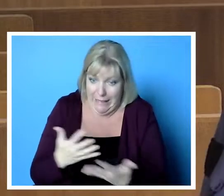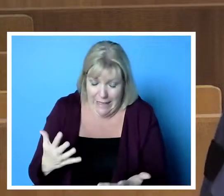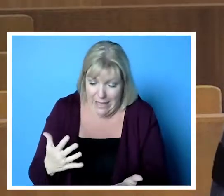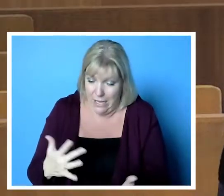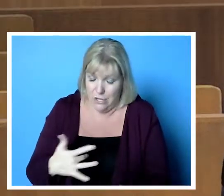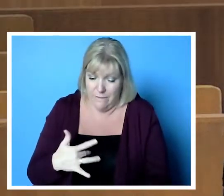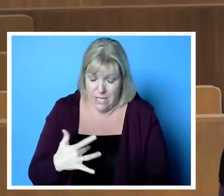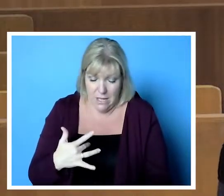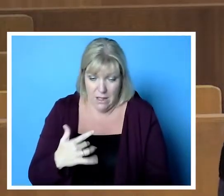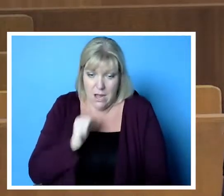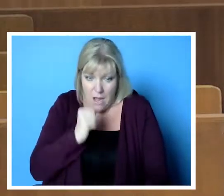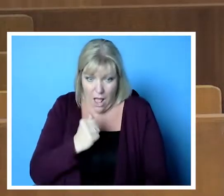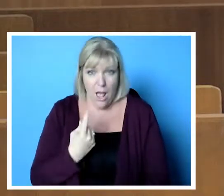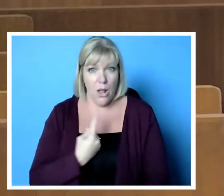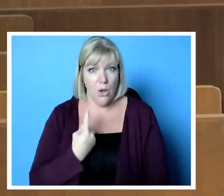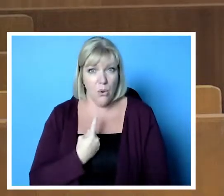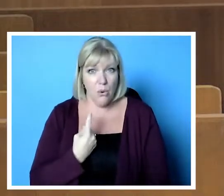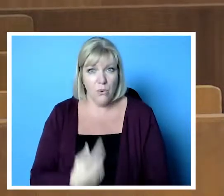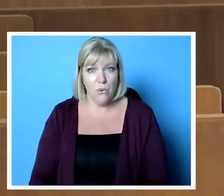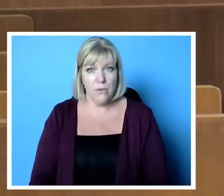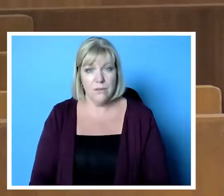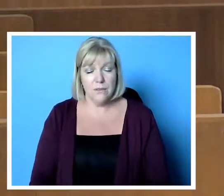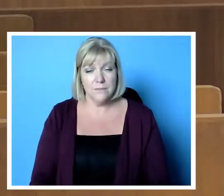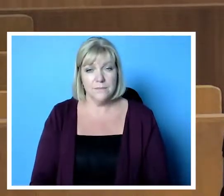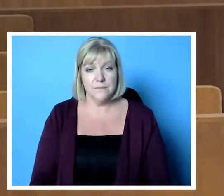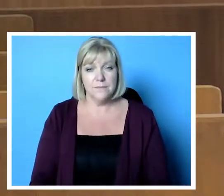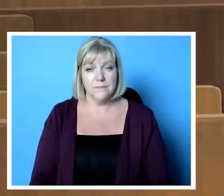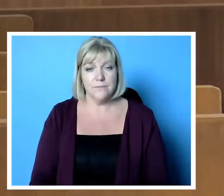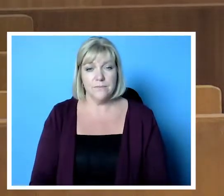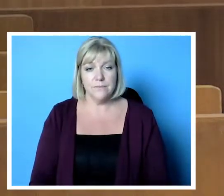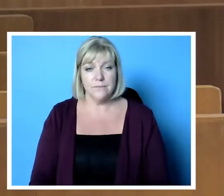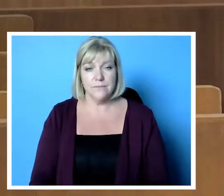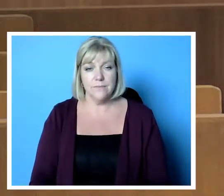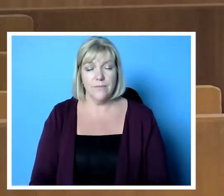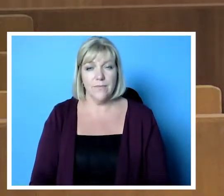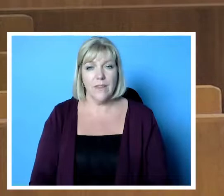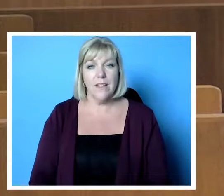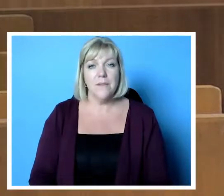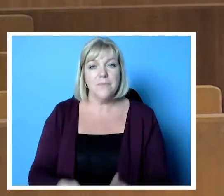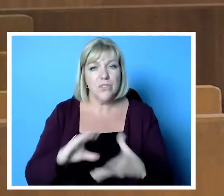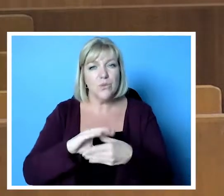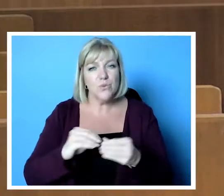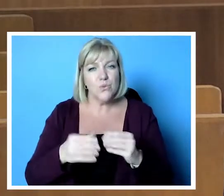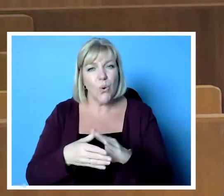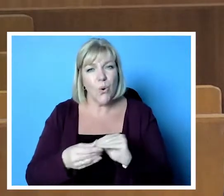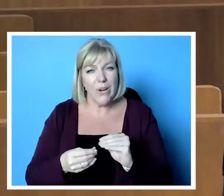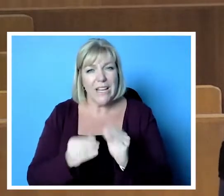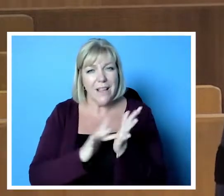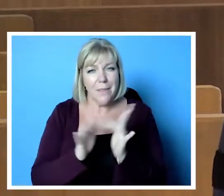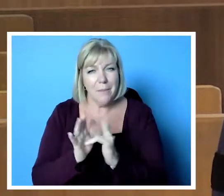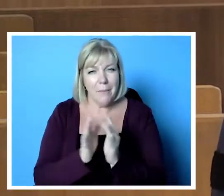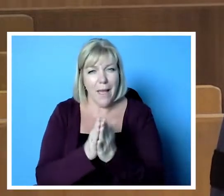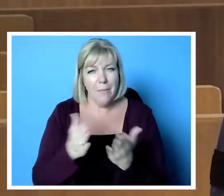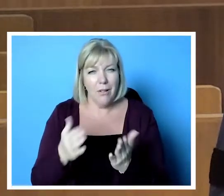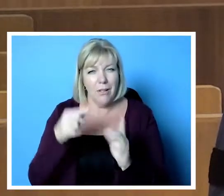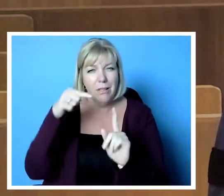that I'm not alone here?" The story of the leper is so